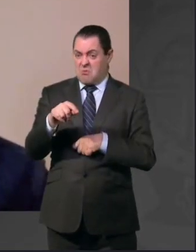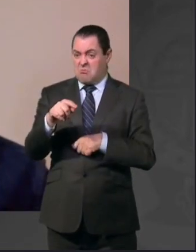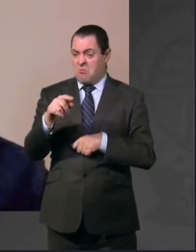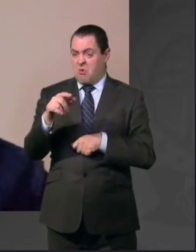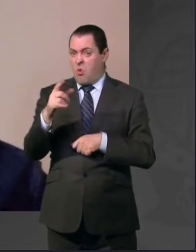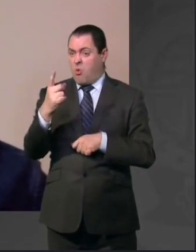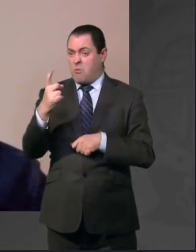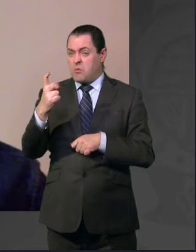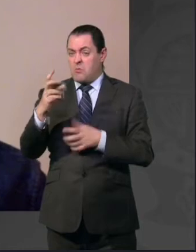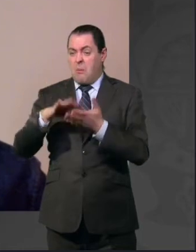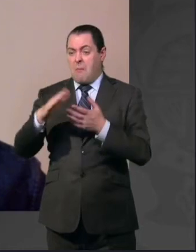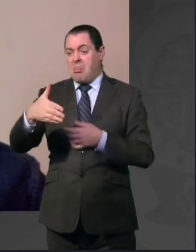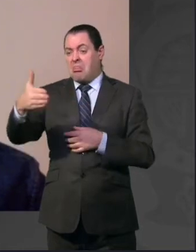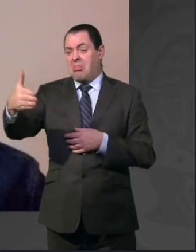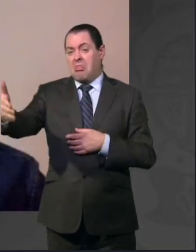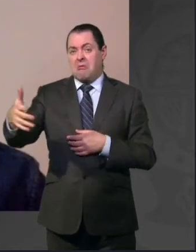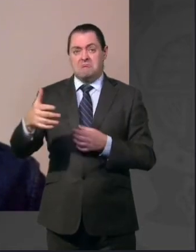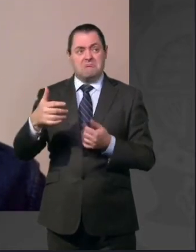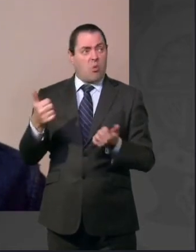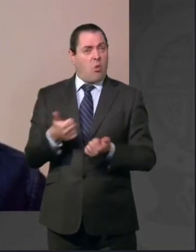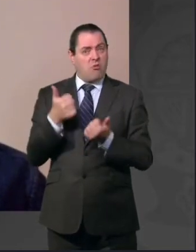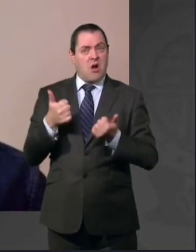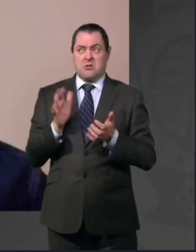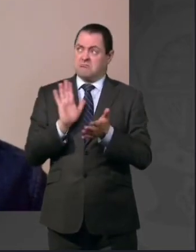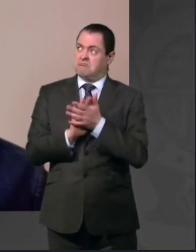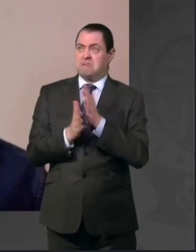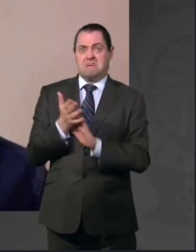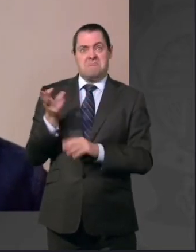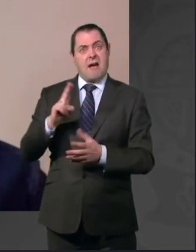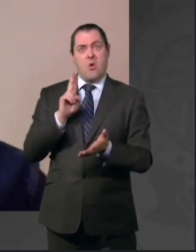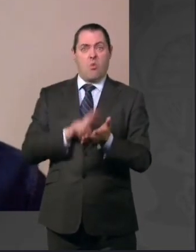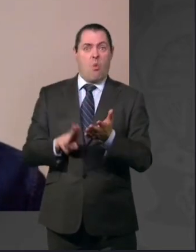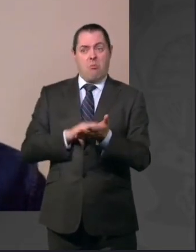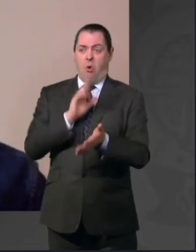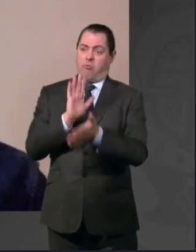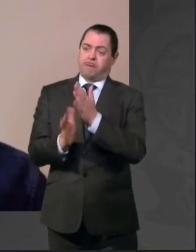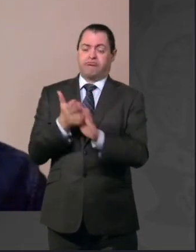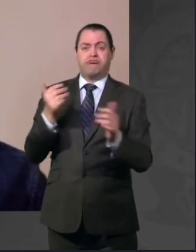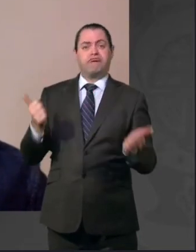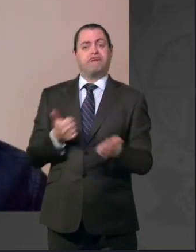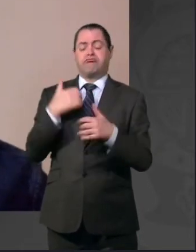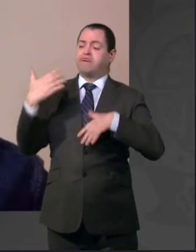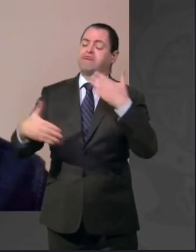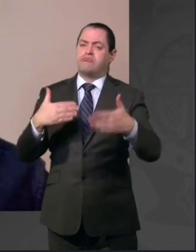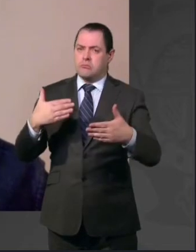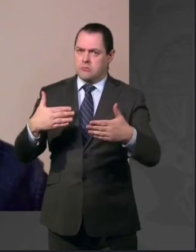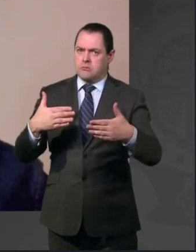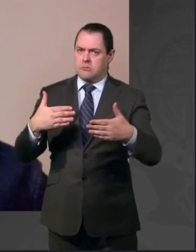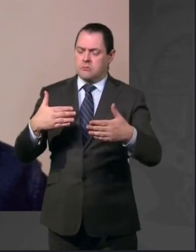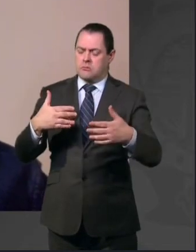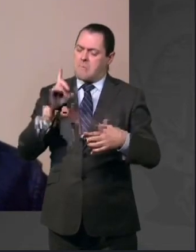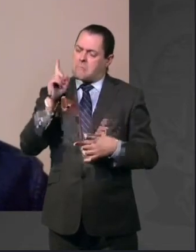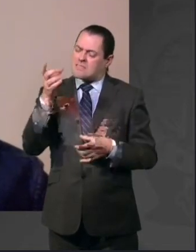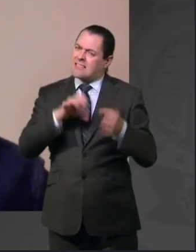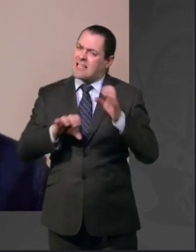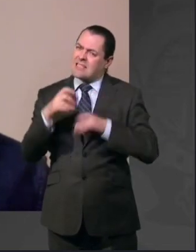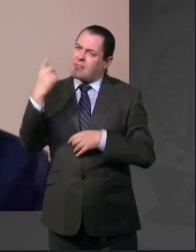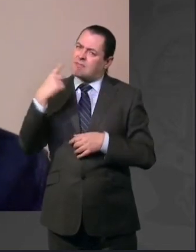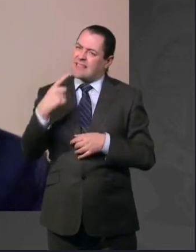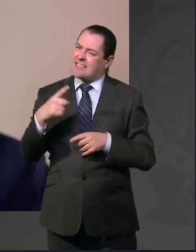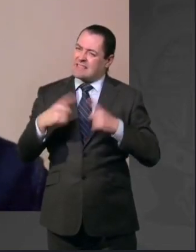saying that lockdown measures would have to be lifted very gradually and that mitigation measures might need to be in place for quite some